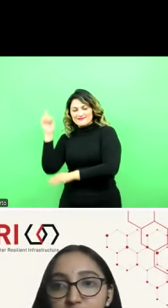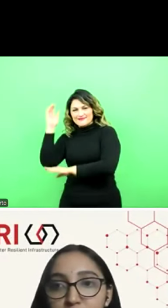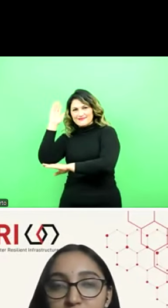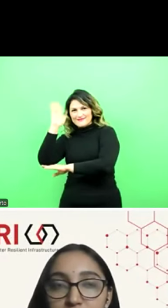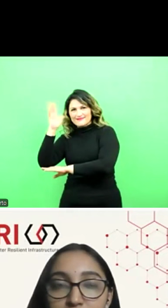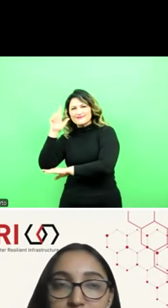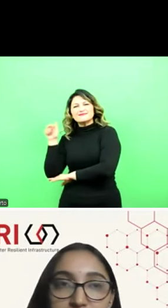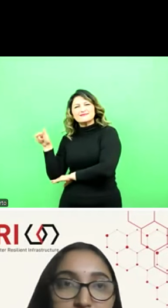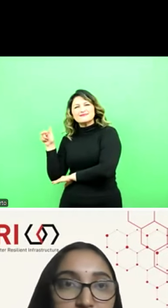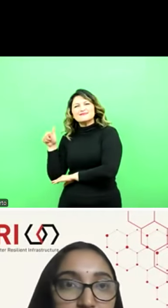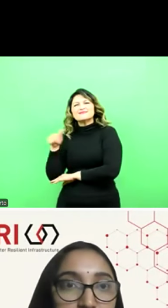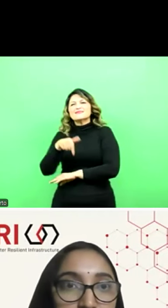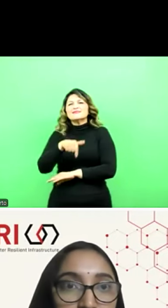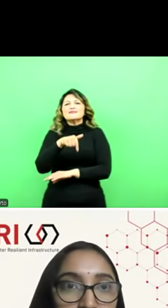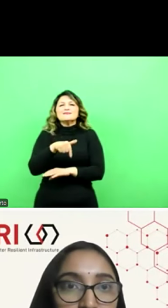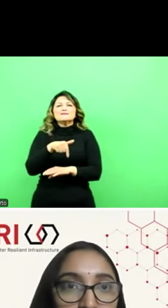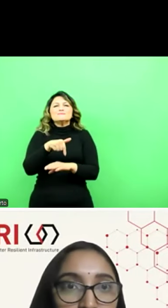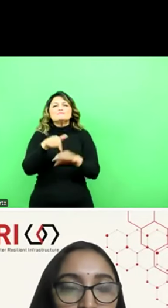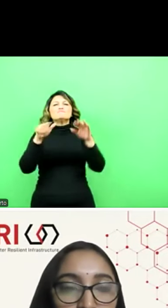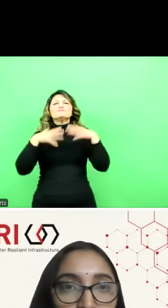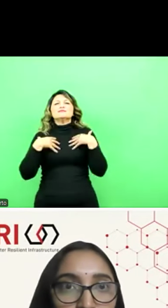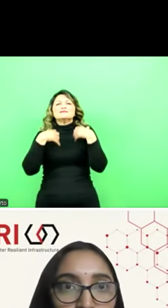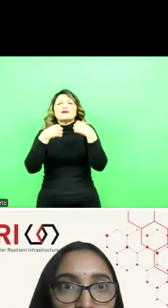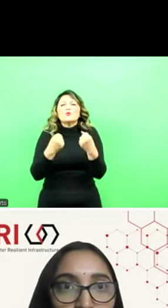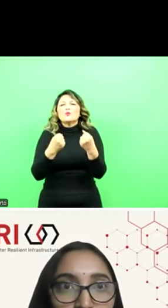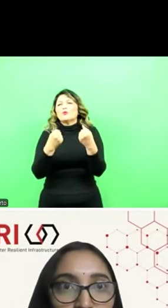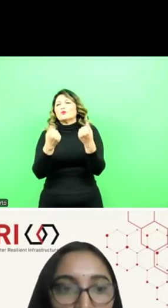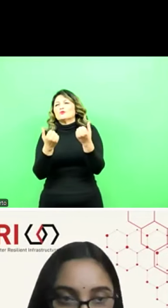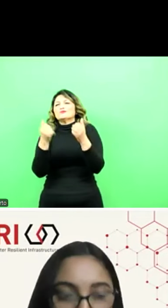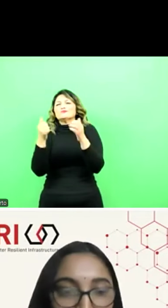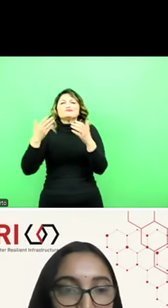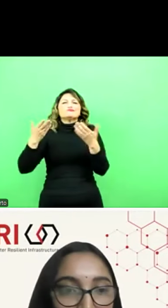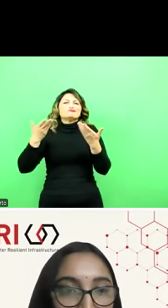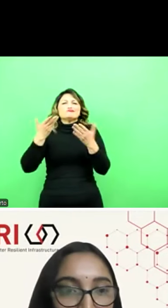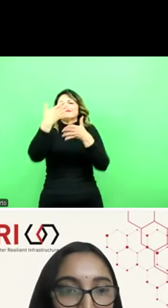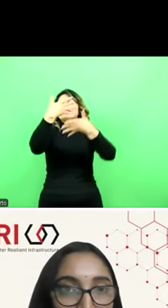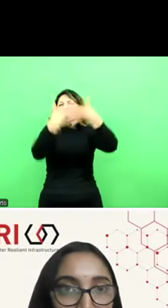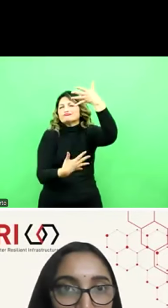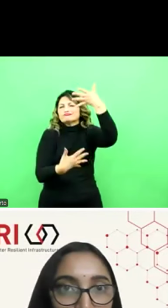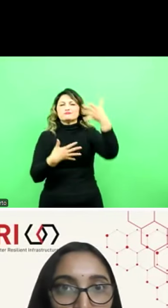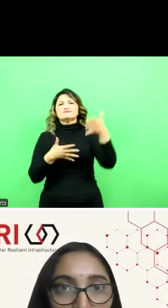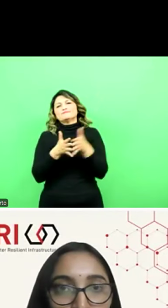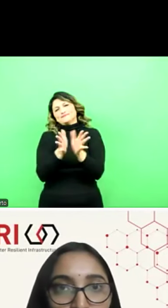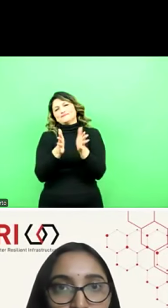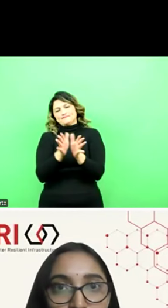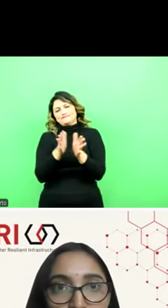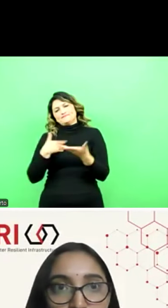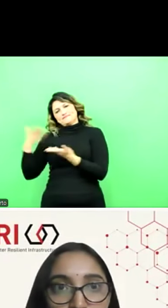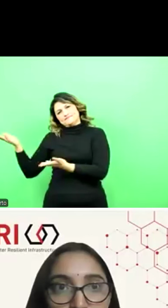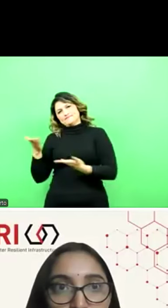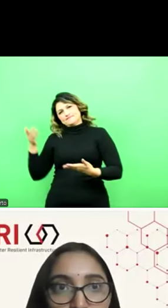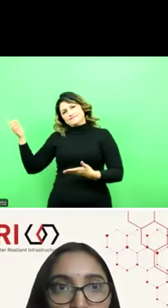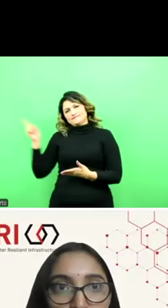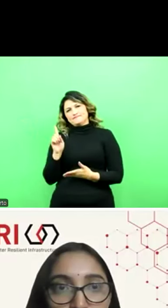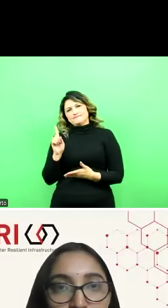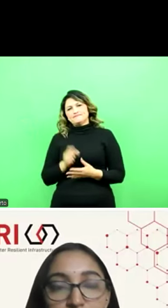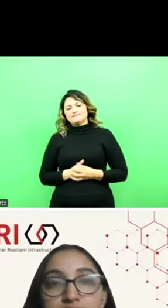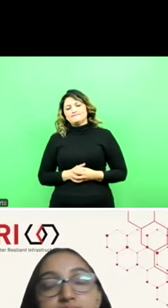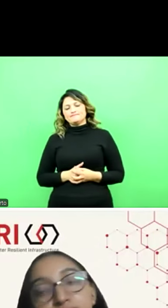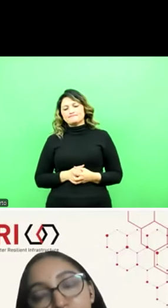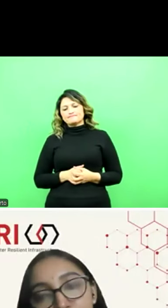to you, Mr. Ratnesh. Okay, thank you. So can you show next slide?